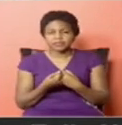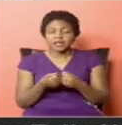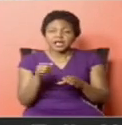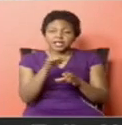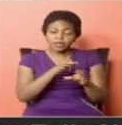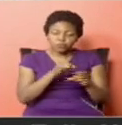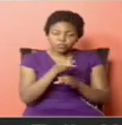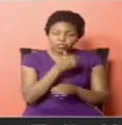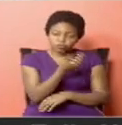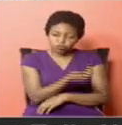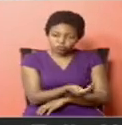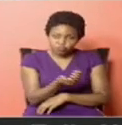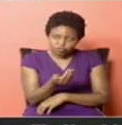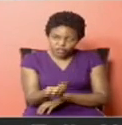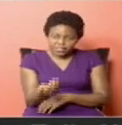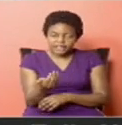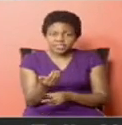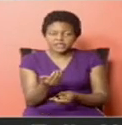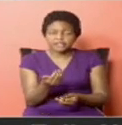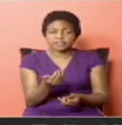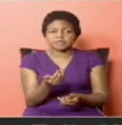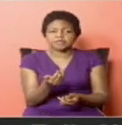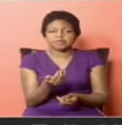including children in particular.